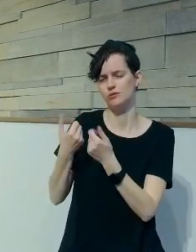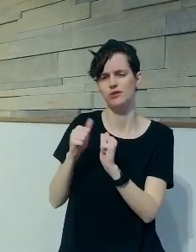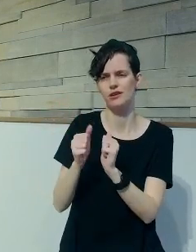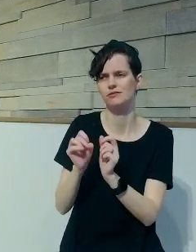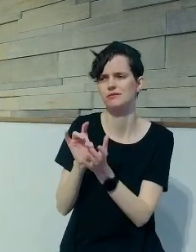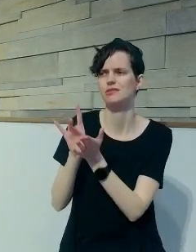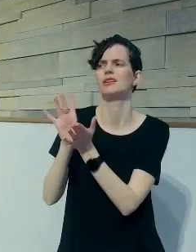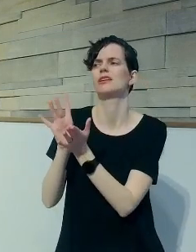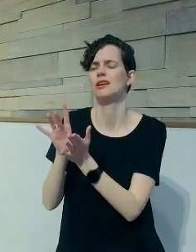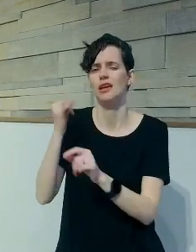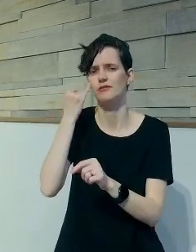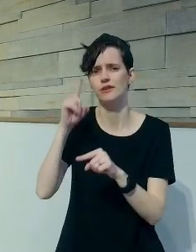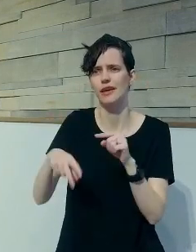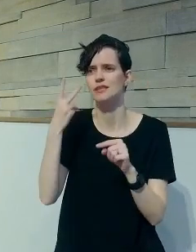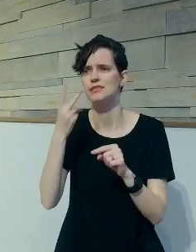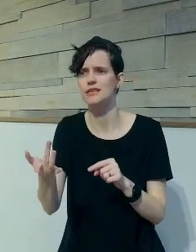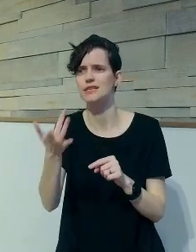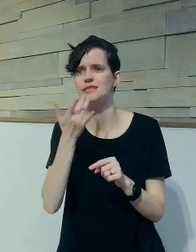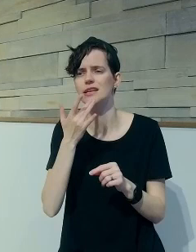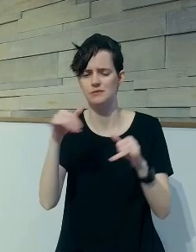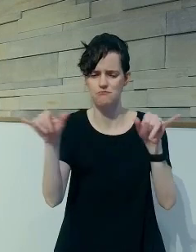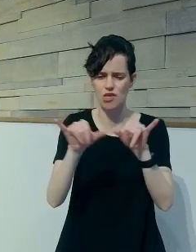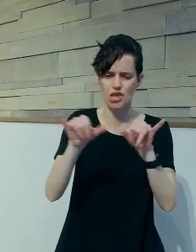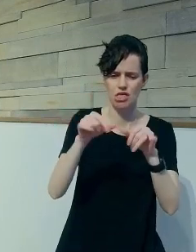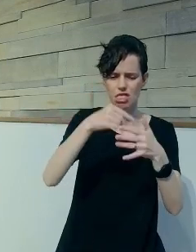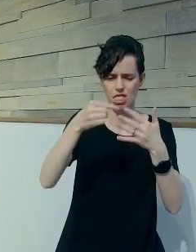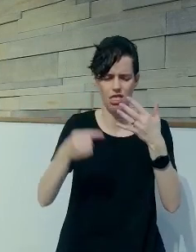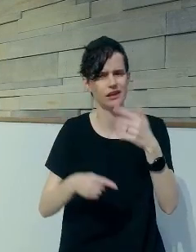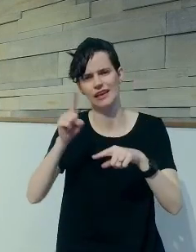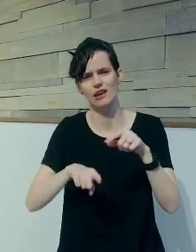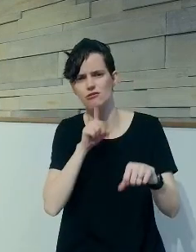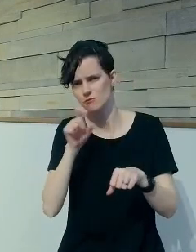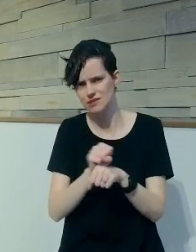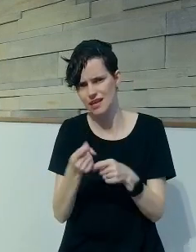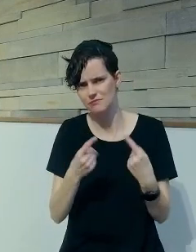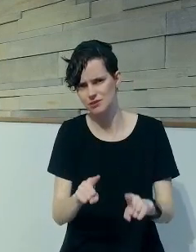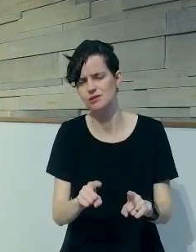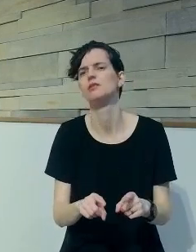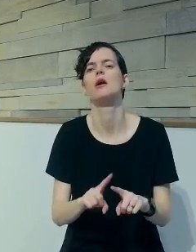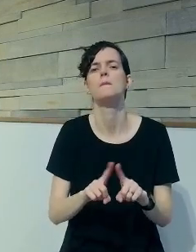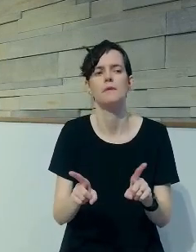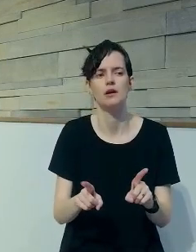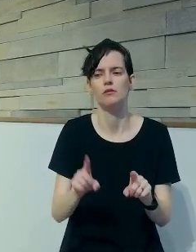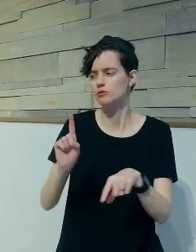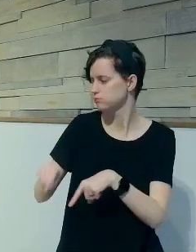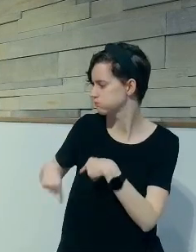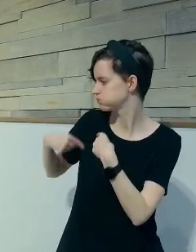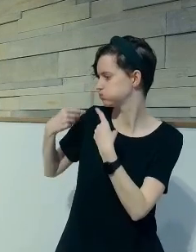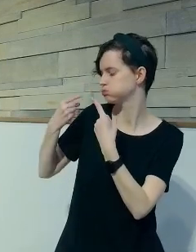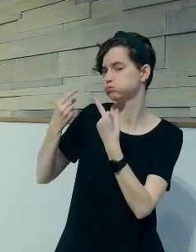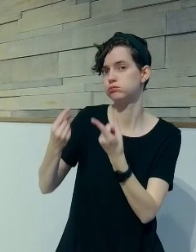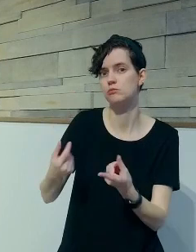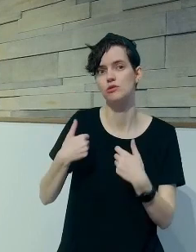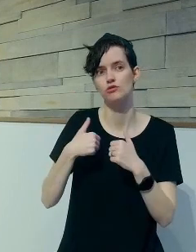spiritual realm. If you can't see it, taste it, smell it, measure it, and everything else, it can't be real. But yet, as long as these hundreds of years since the